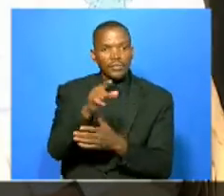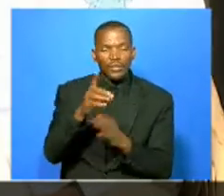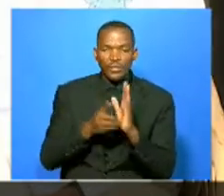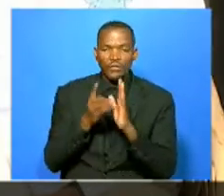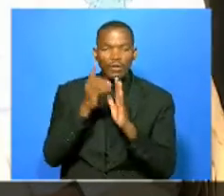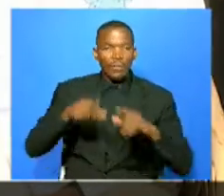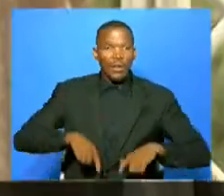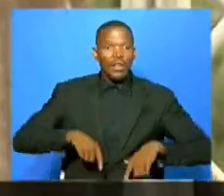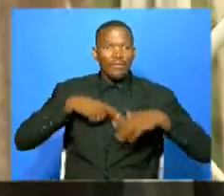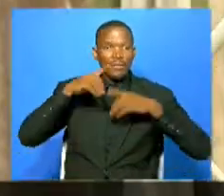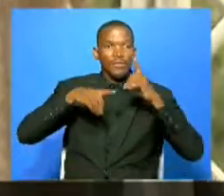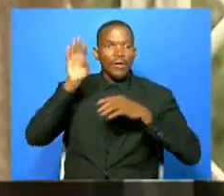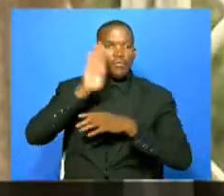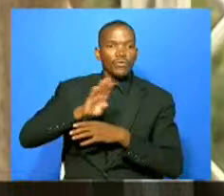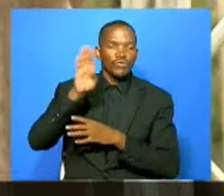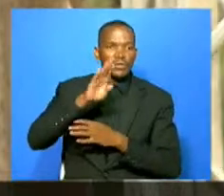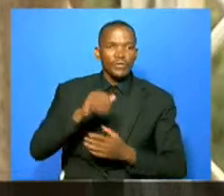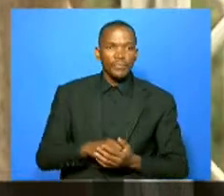matsholo a Botswana.